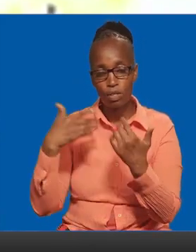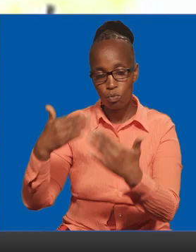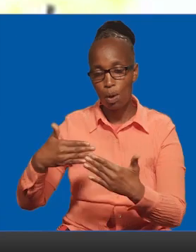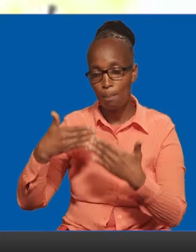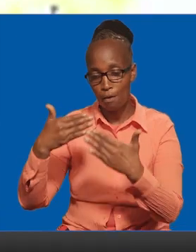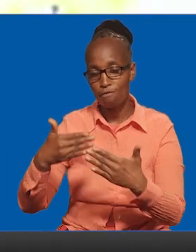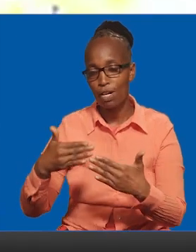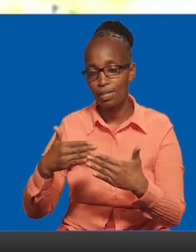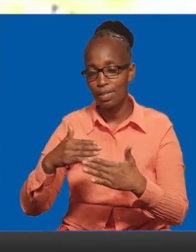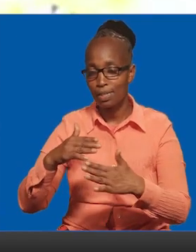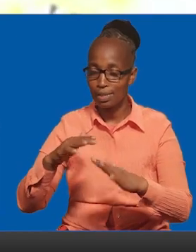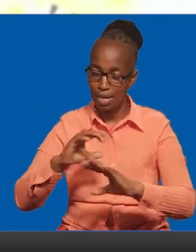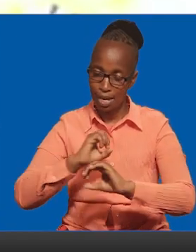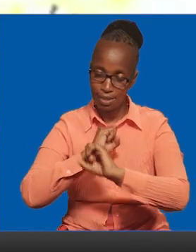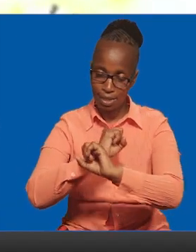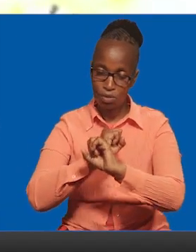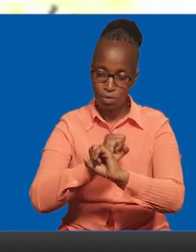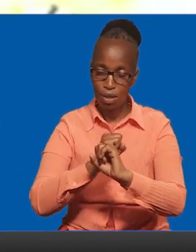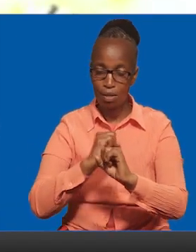we have a secure not just County but country